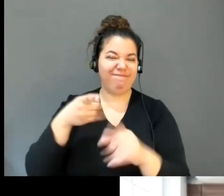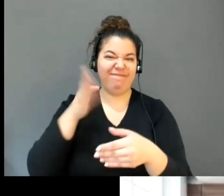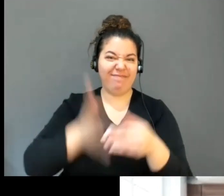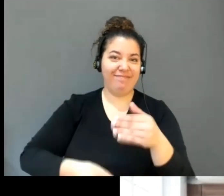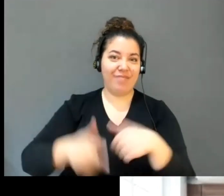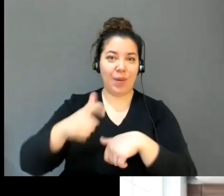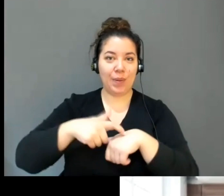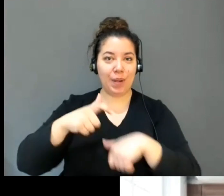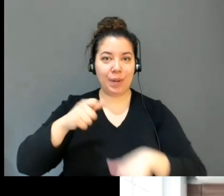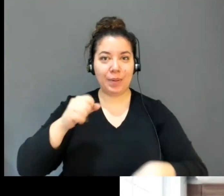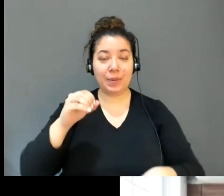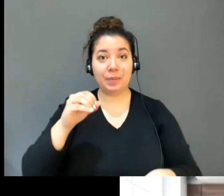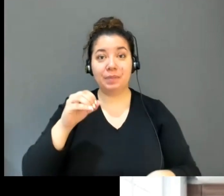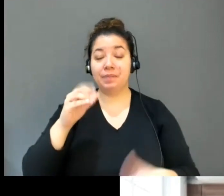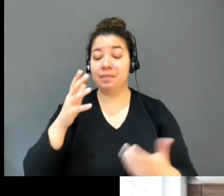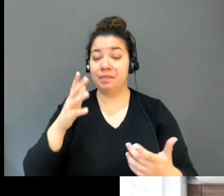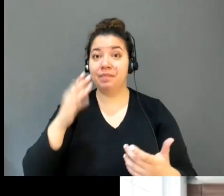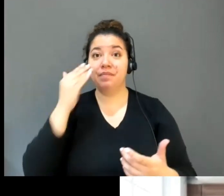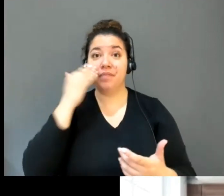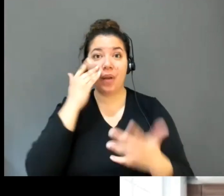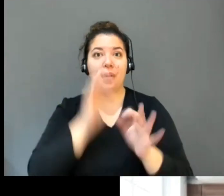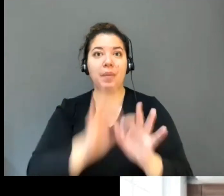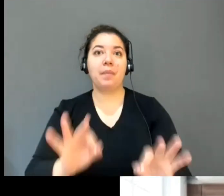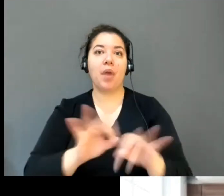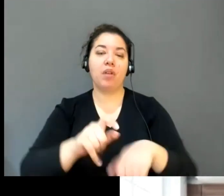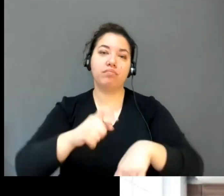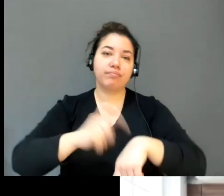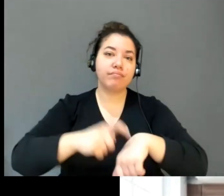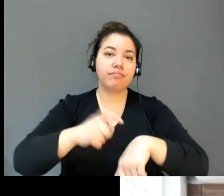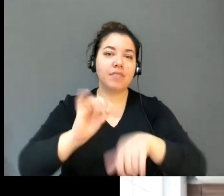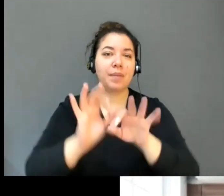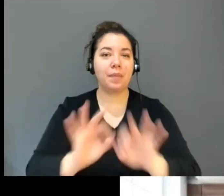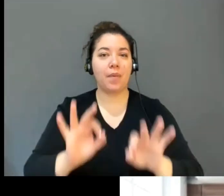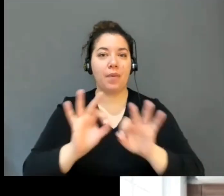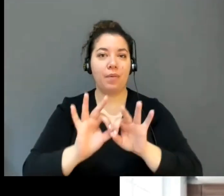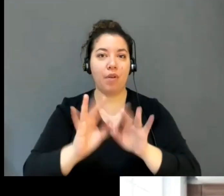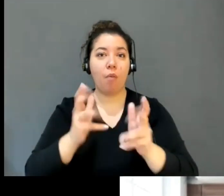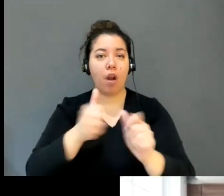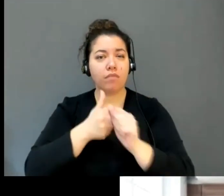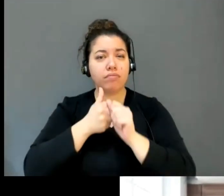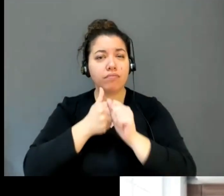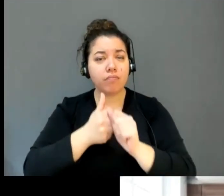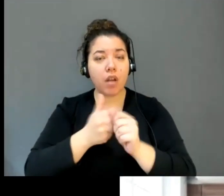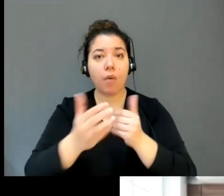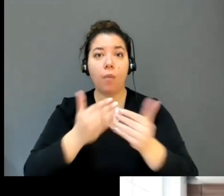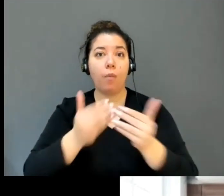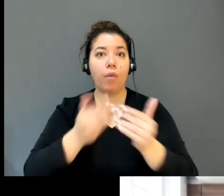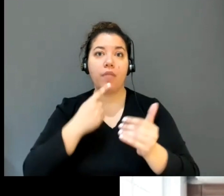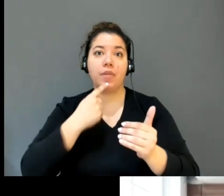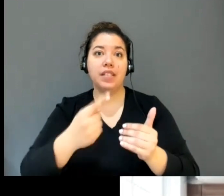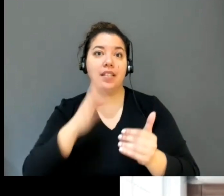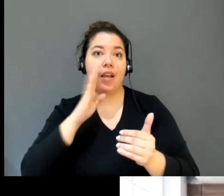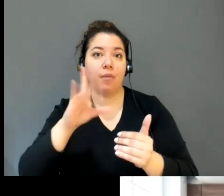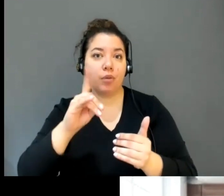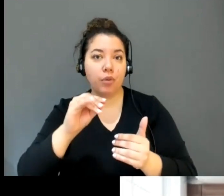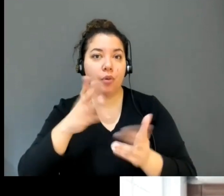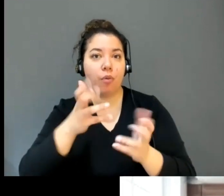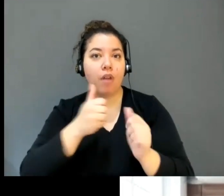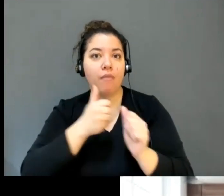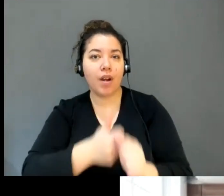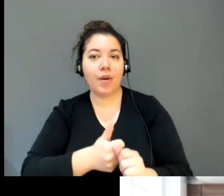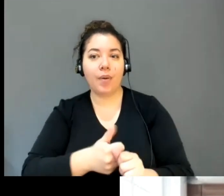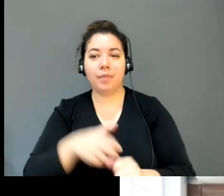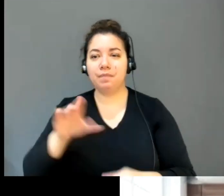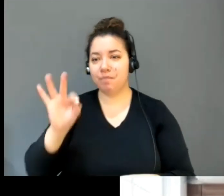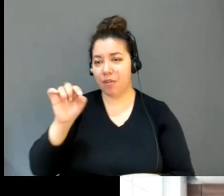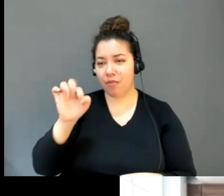It's so important that we are punctual and that we stick to what we say we're going to do. Mr. Frieder, what do you think about when